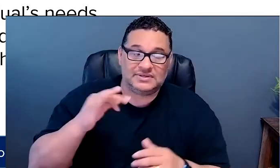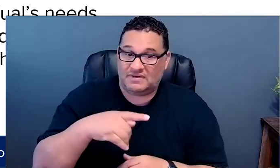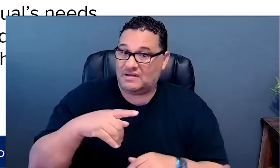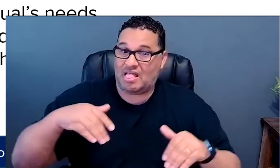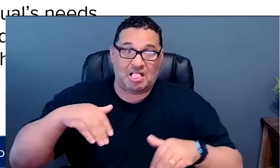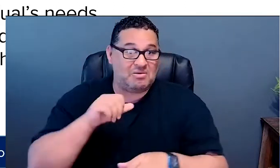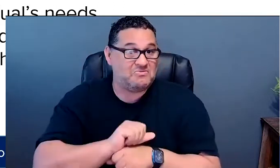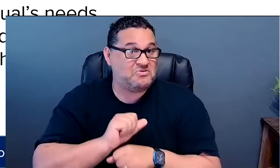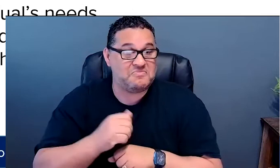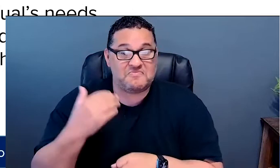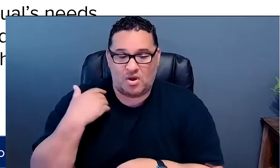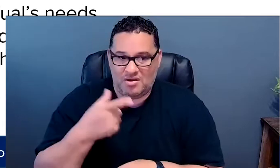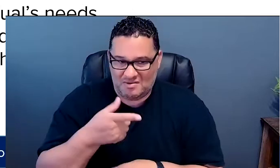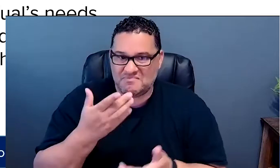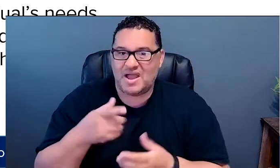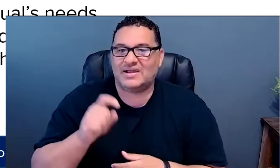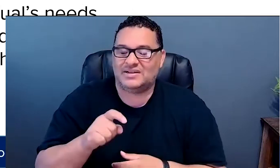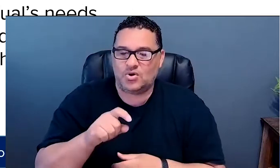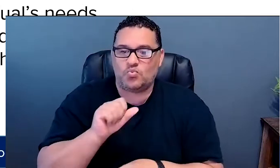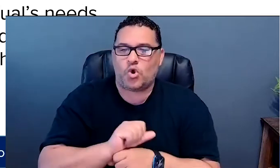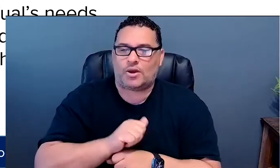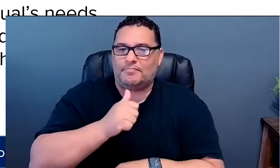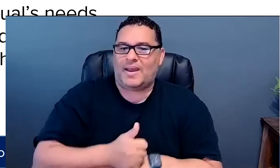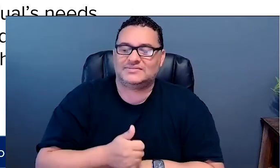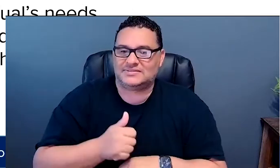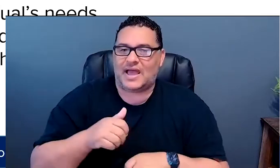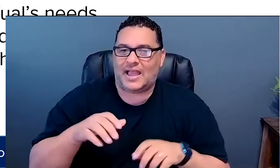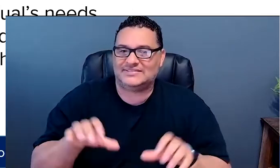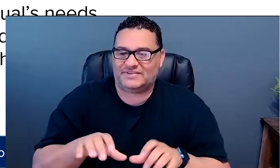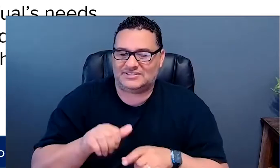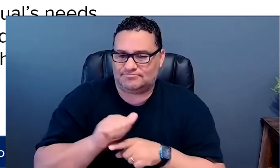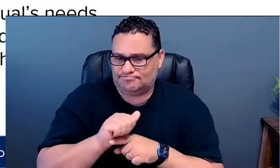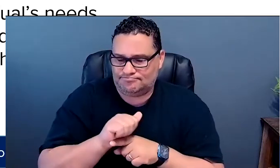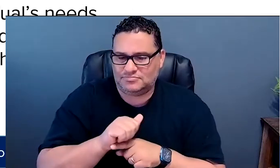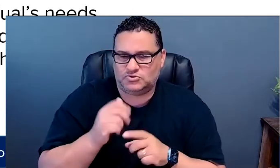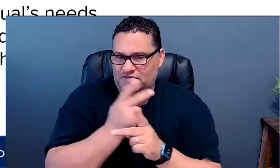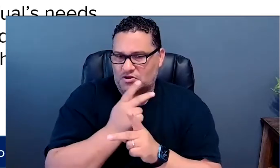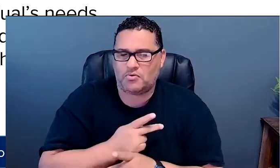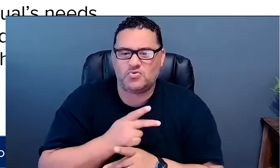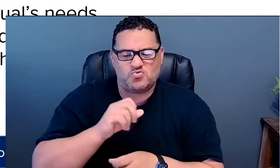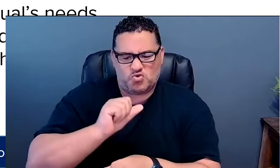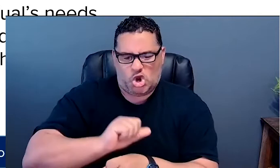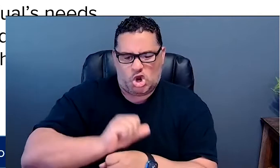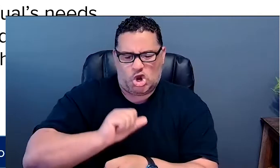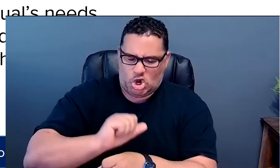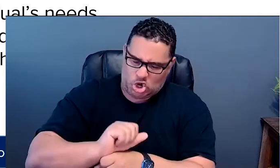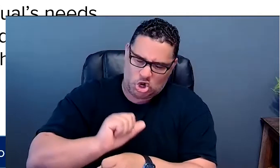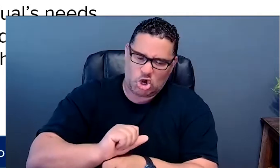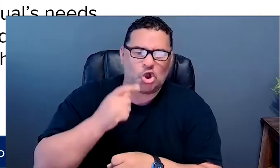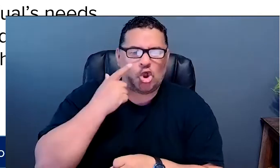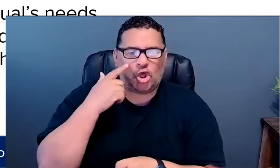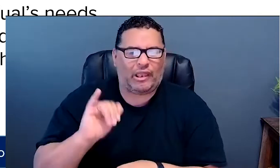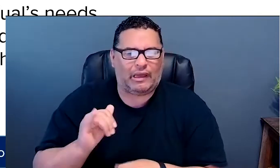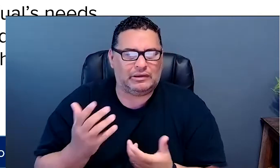learning activities to even figure out, what does working look like for me? What do